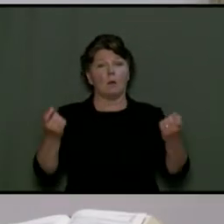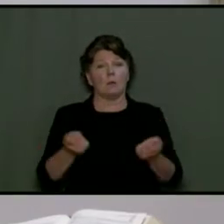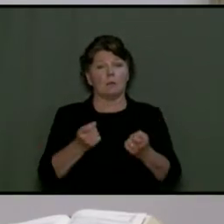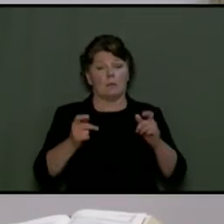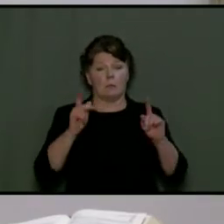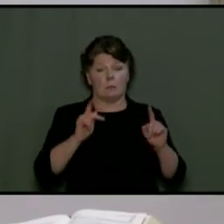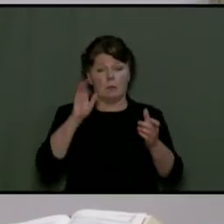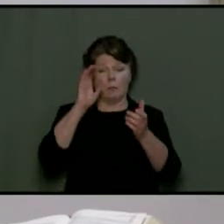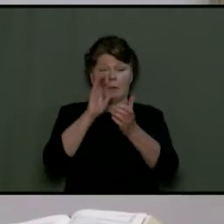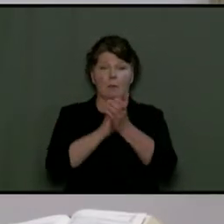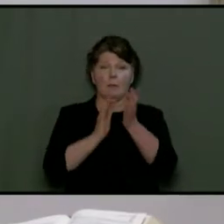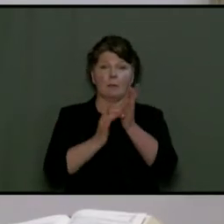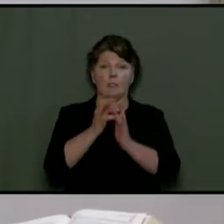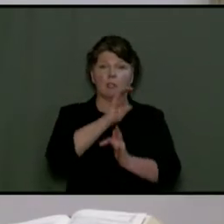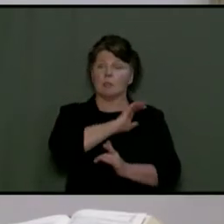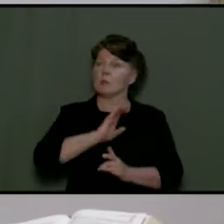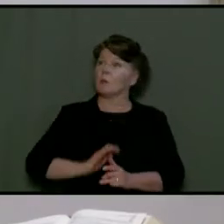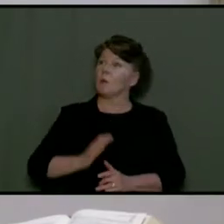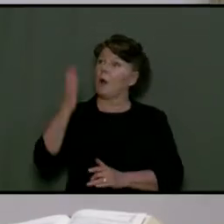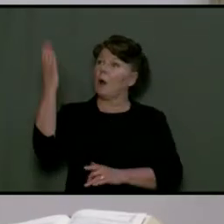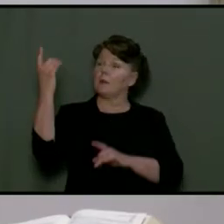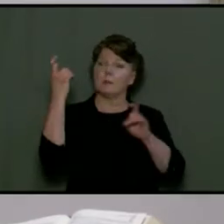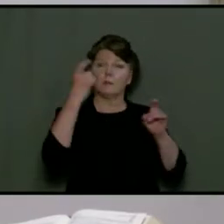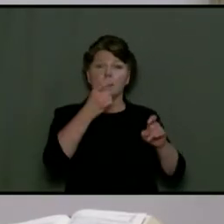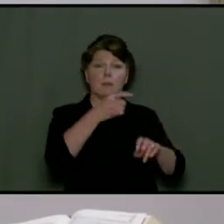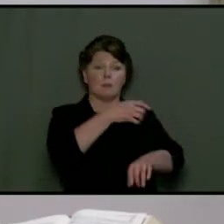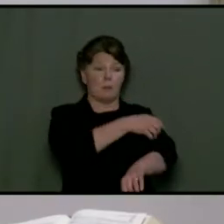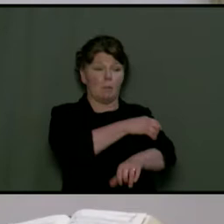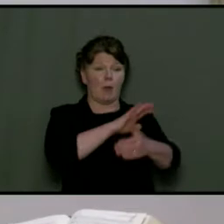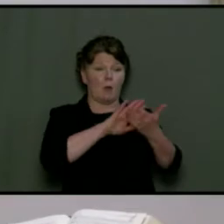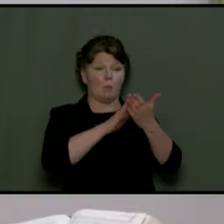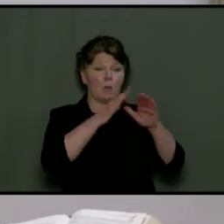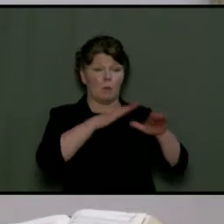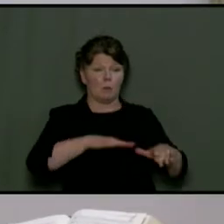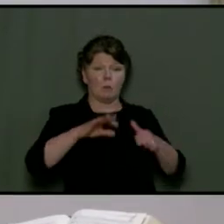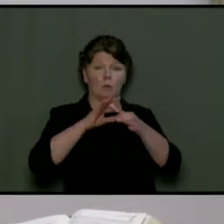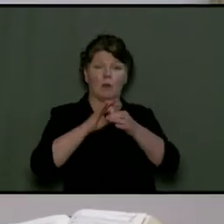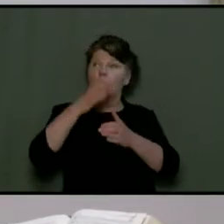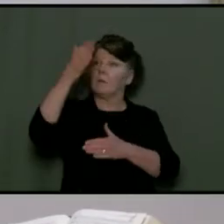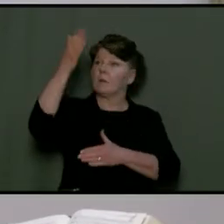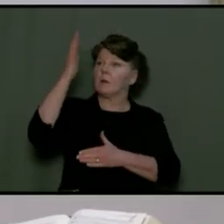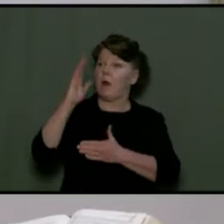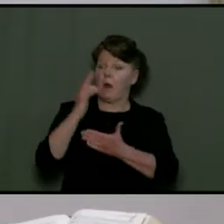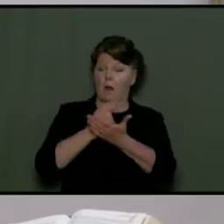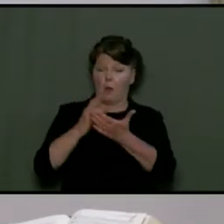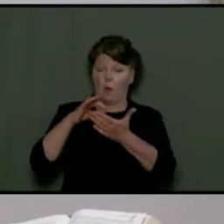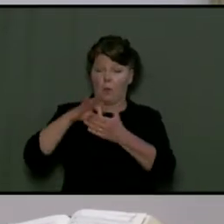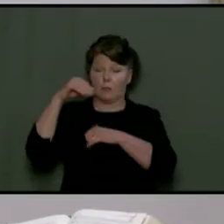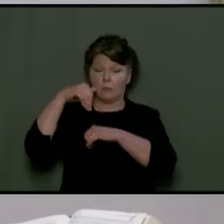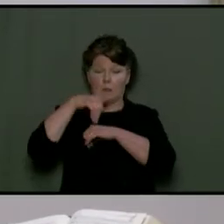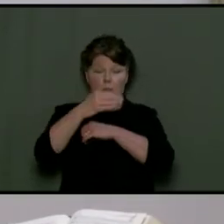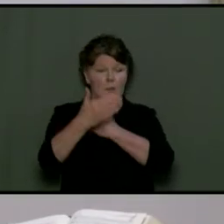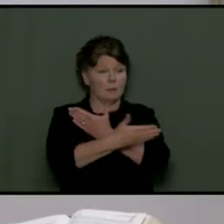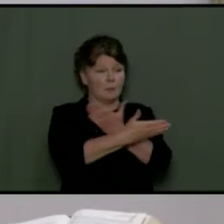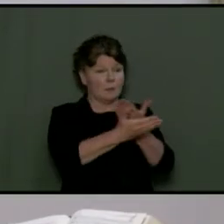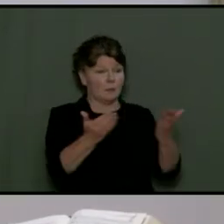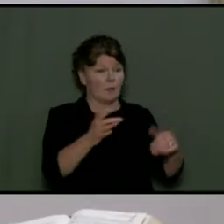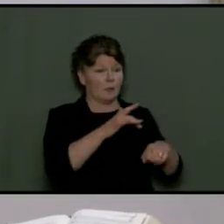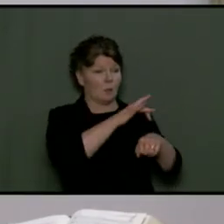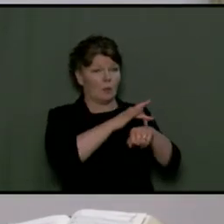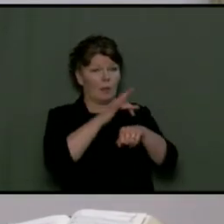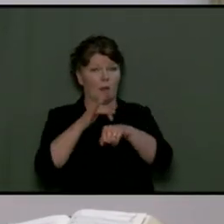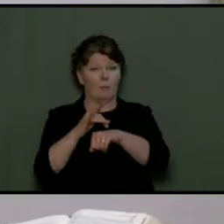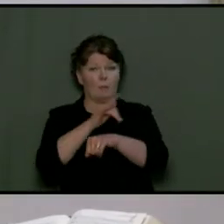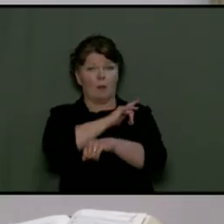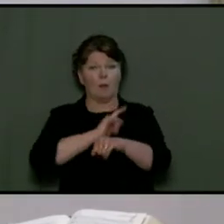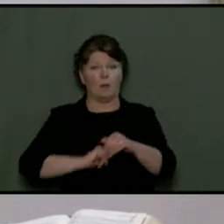To those who believe in Jesus Christ, he gives the power to become the children of God and bestows on them the Holy